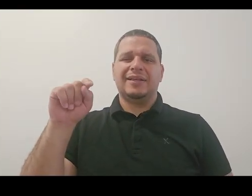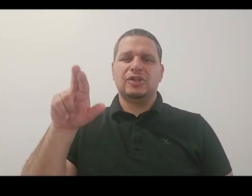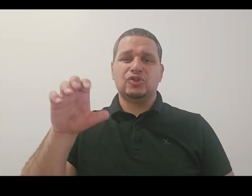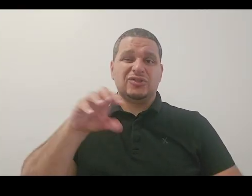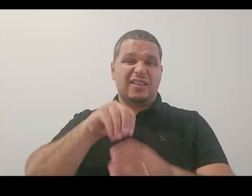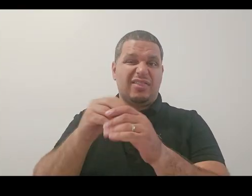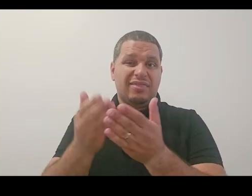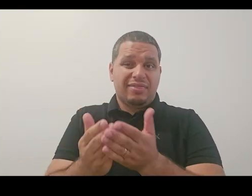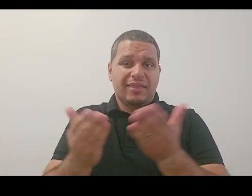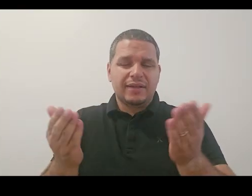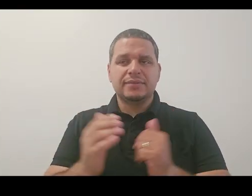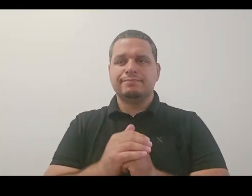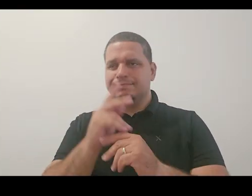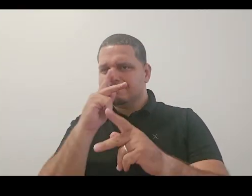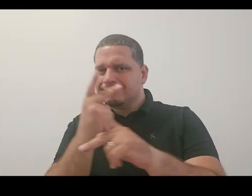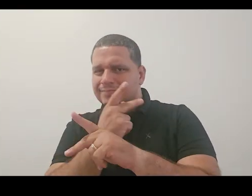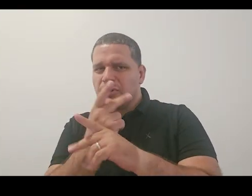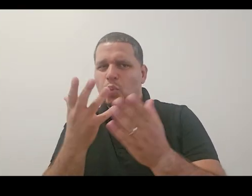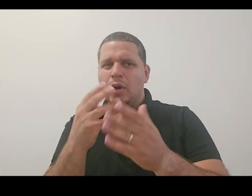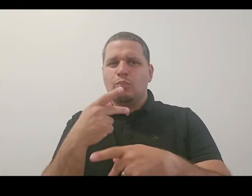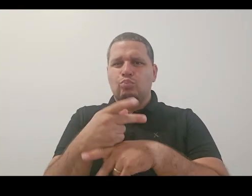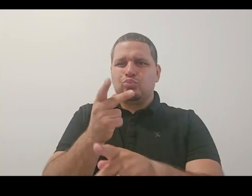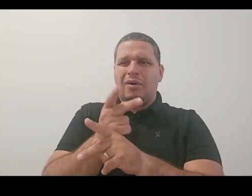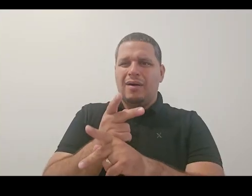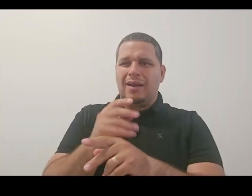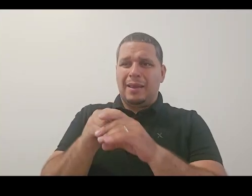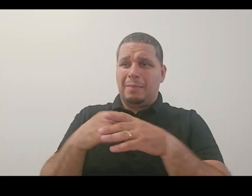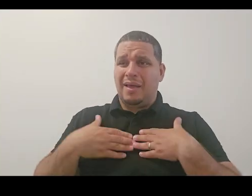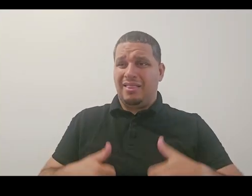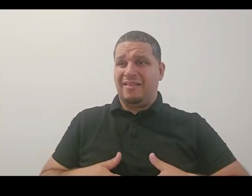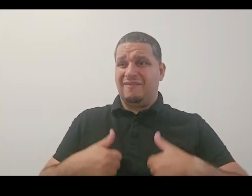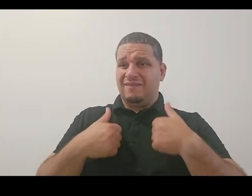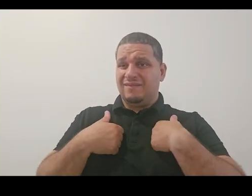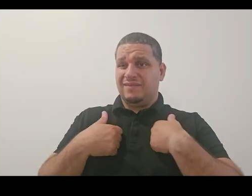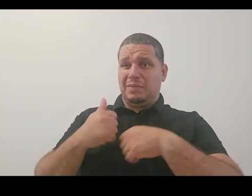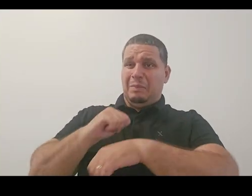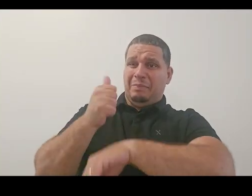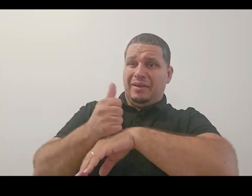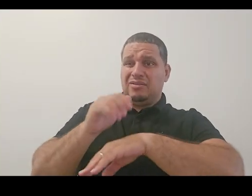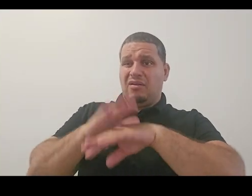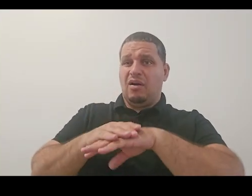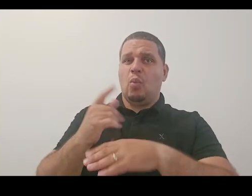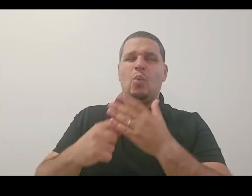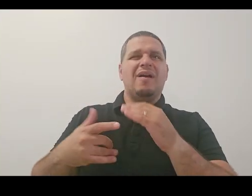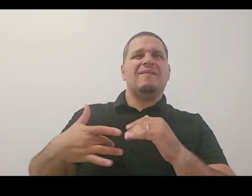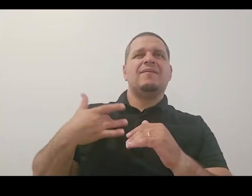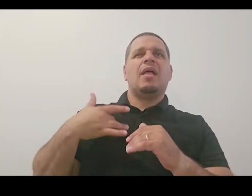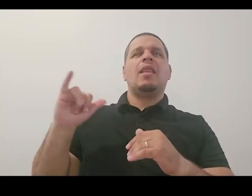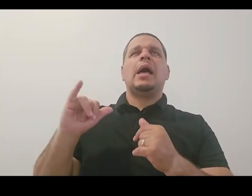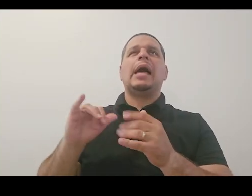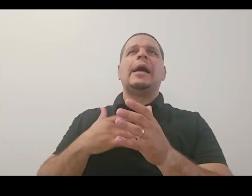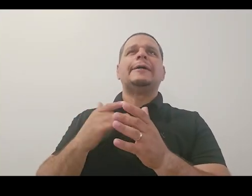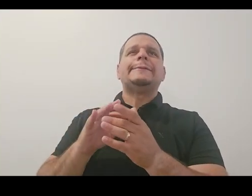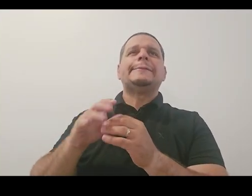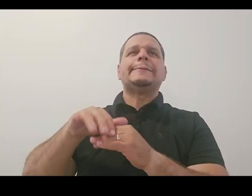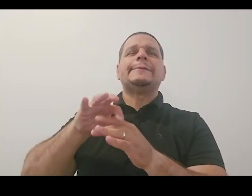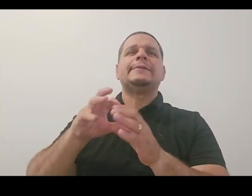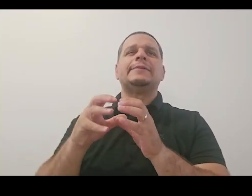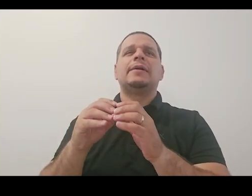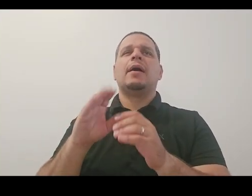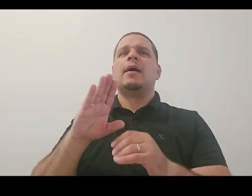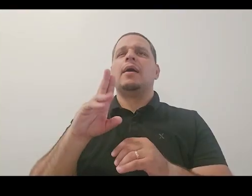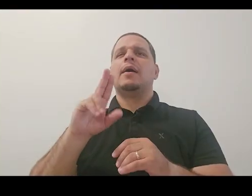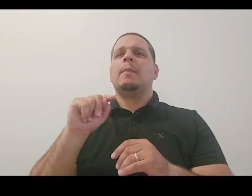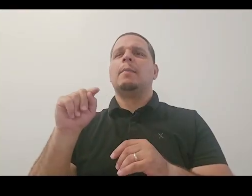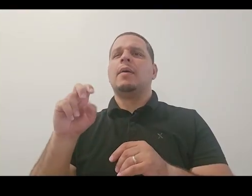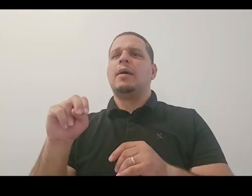figuring out what products in my life are just based off of the what it feels like, the buttons are,